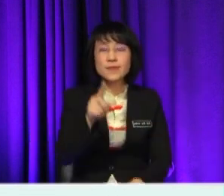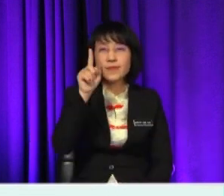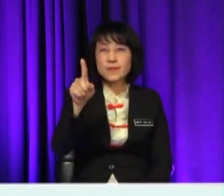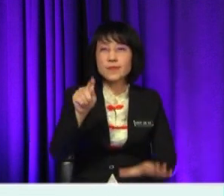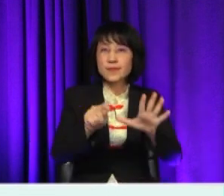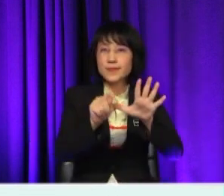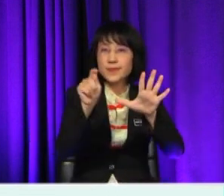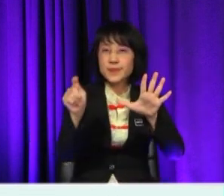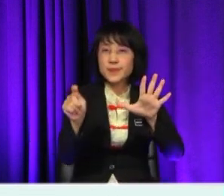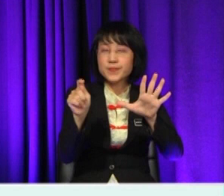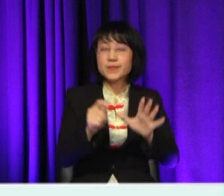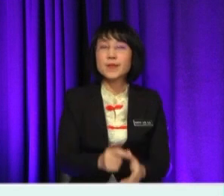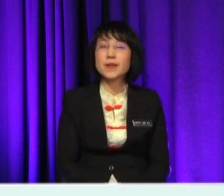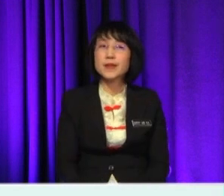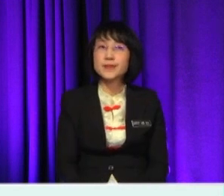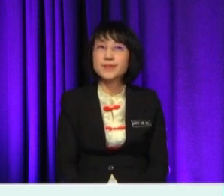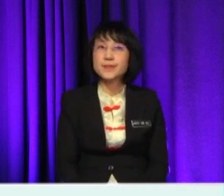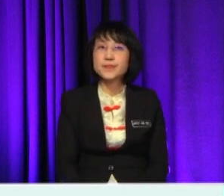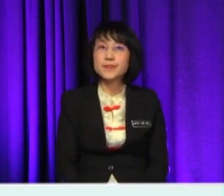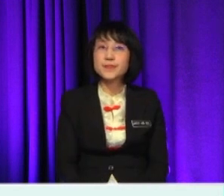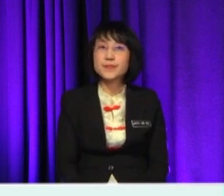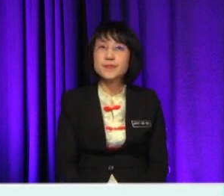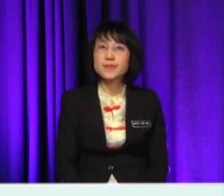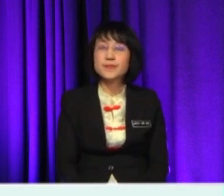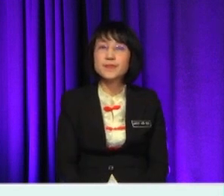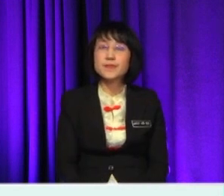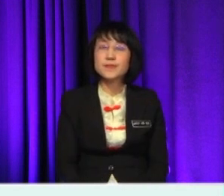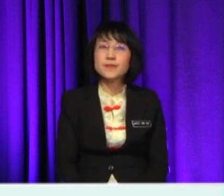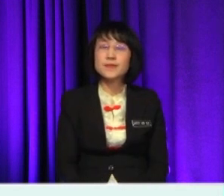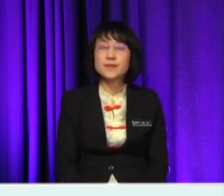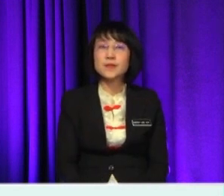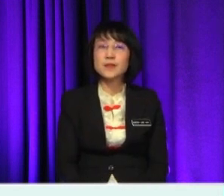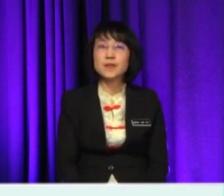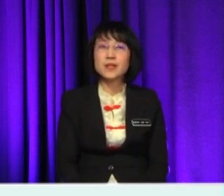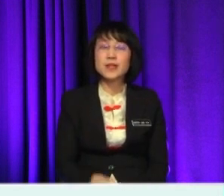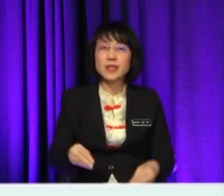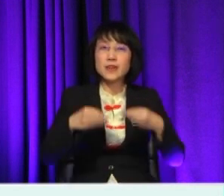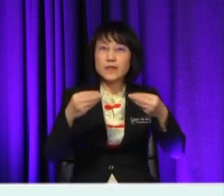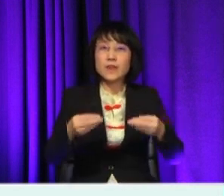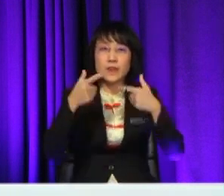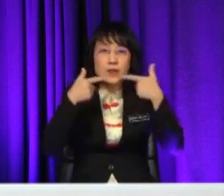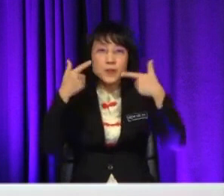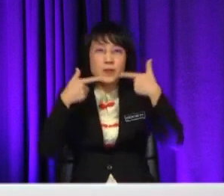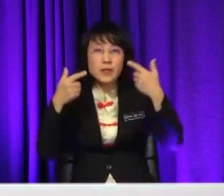twig. Right? Very good. So other than the comedic effect, what else does it make you imagine?